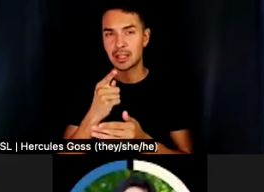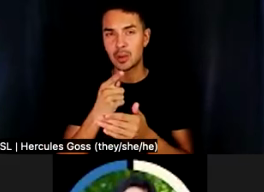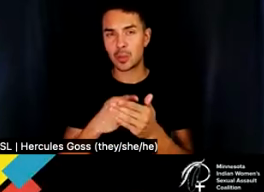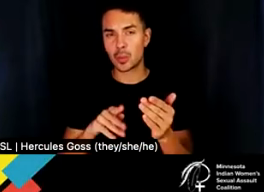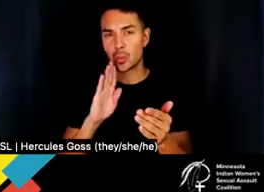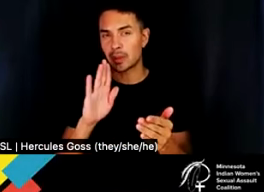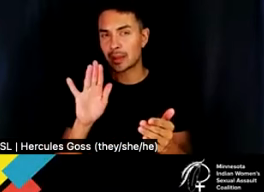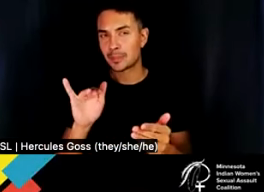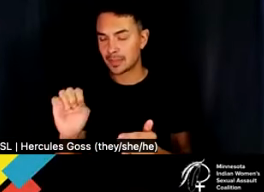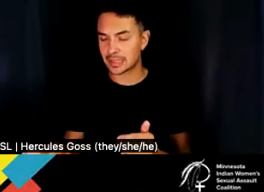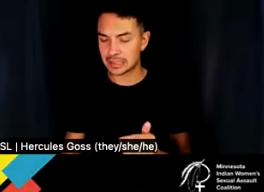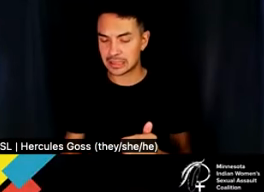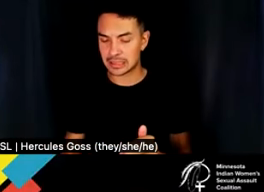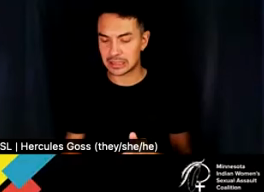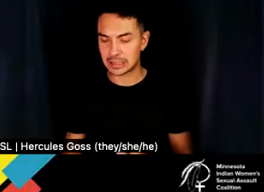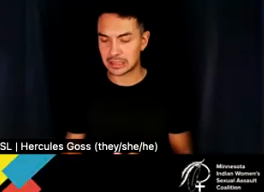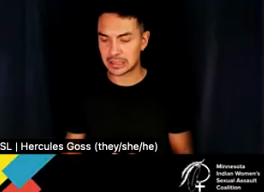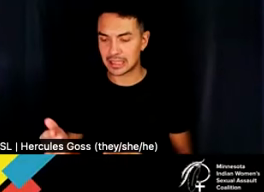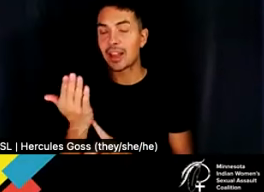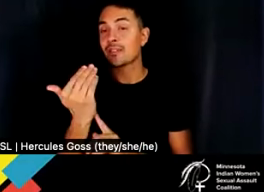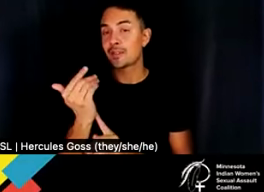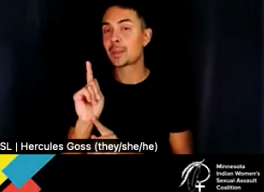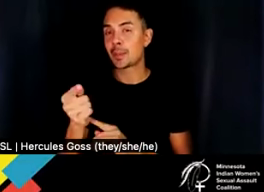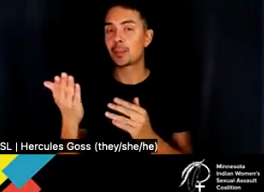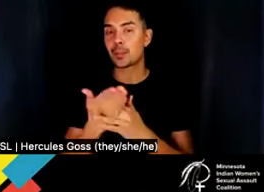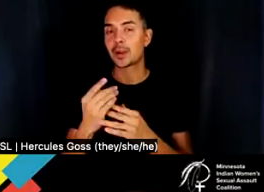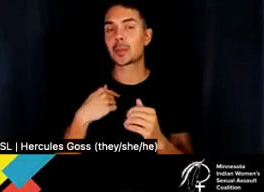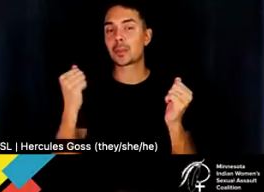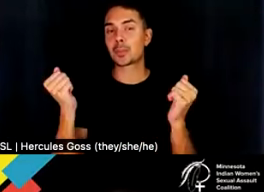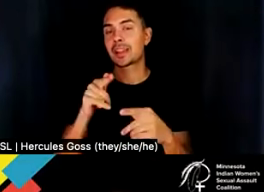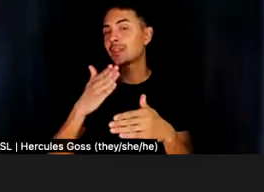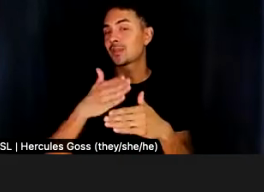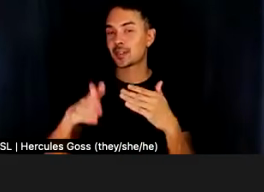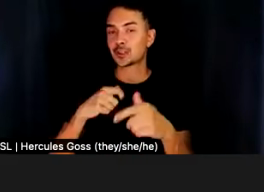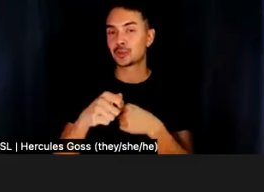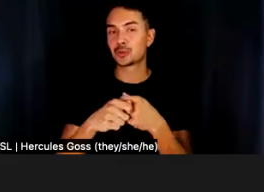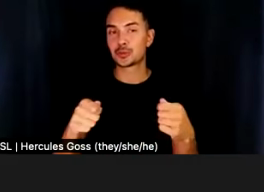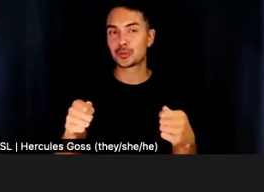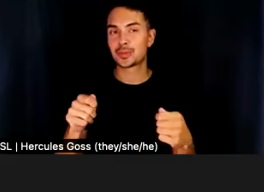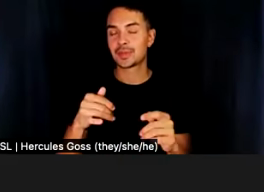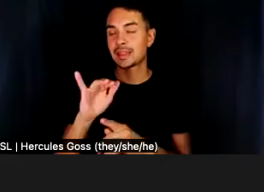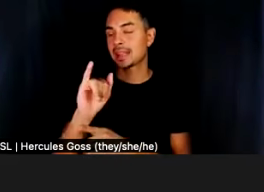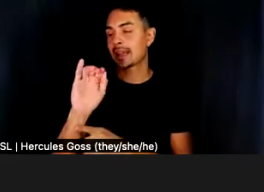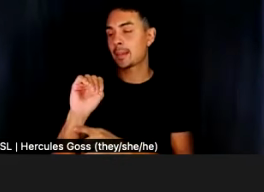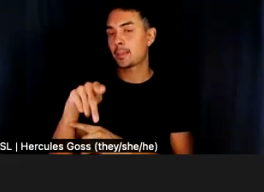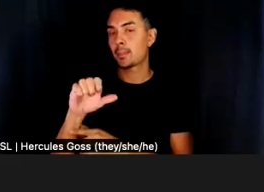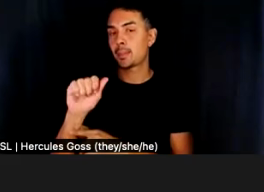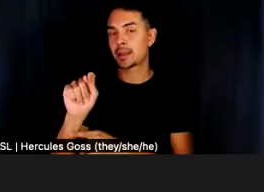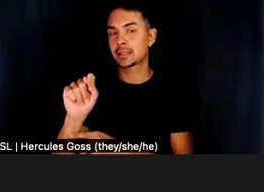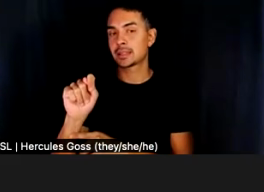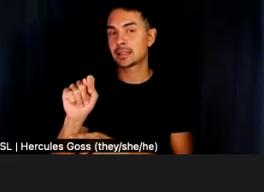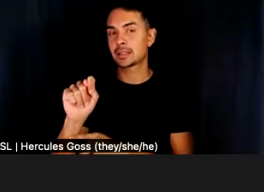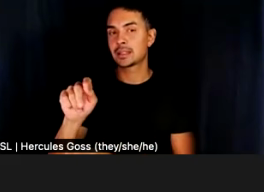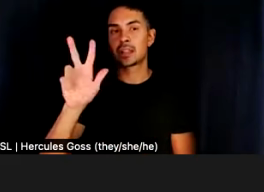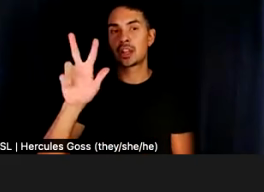Yeah, that would be good, Becky, 15-minute break, and then we can finish up the impact of sexual 37, civilization.